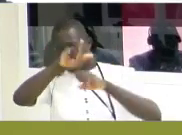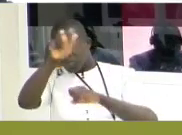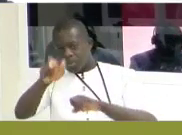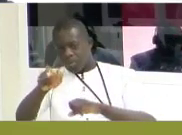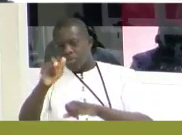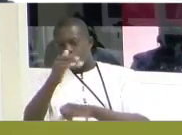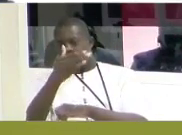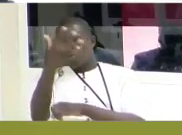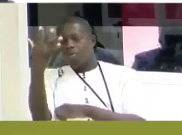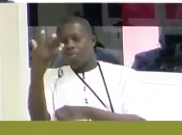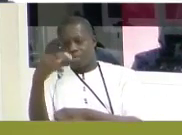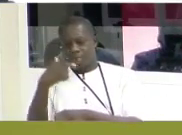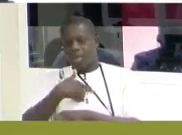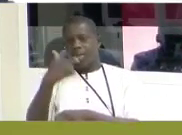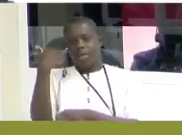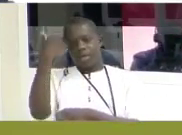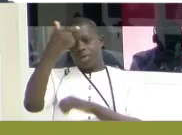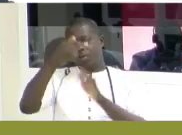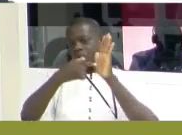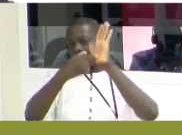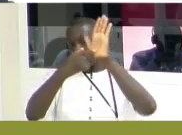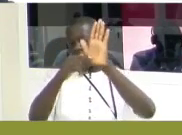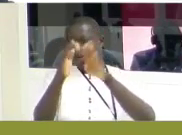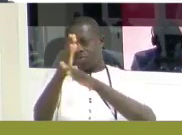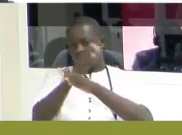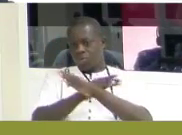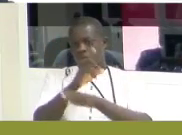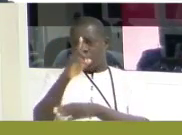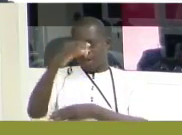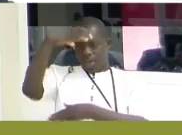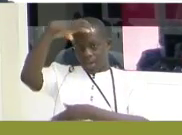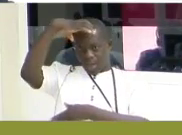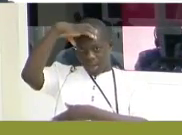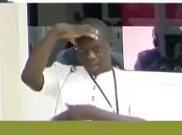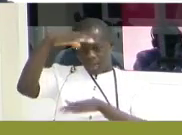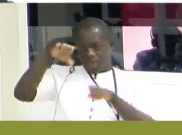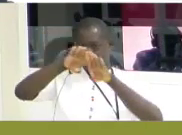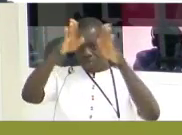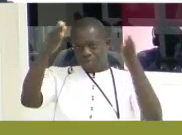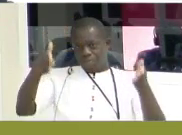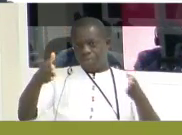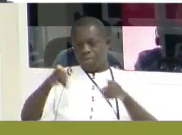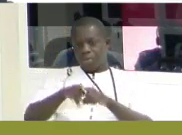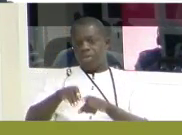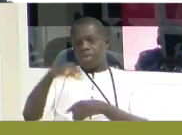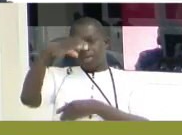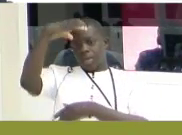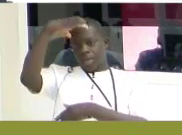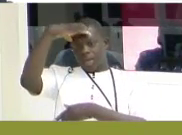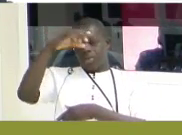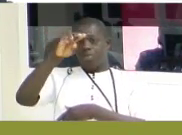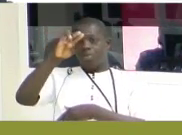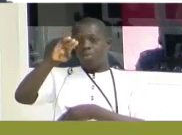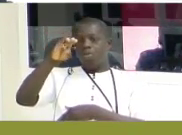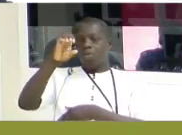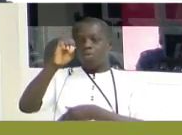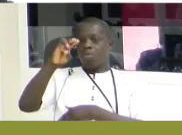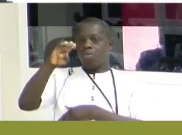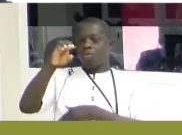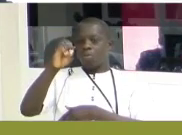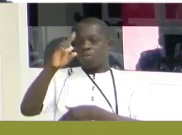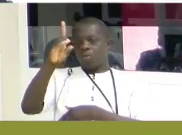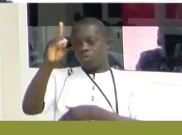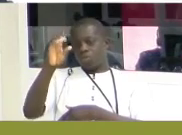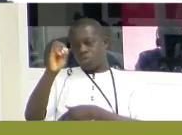before. One, the head of the panel, who later identified himself as the head of the panel, was Momodu